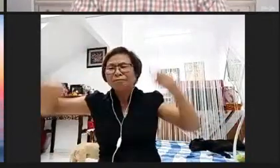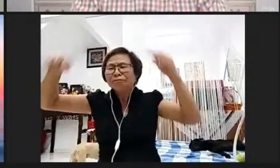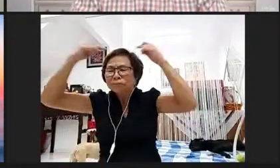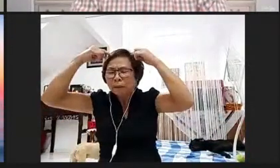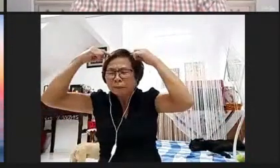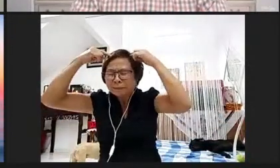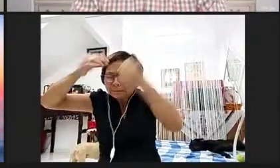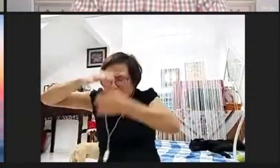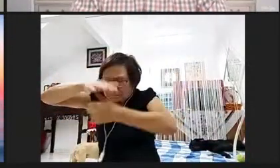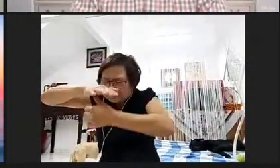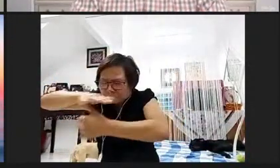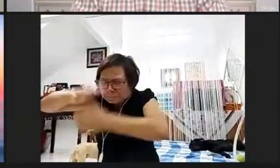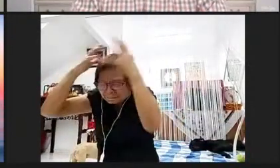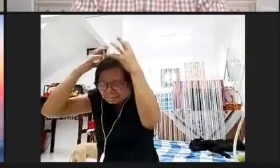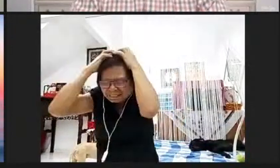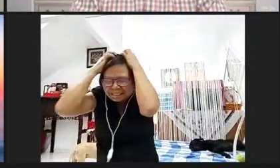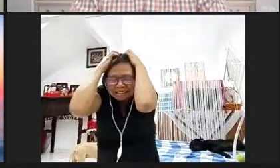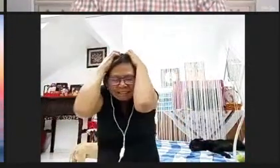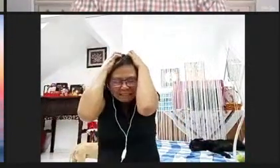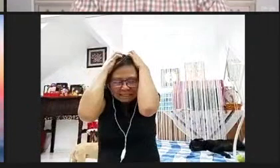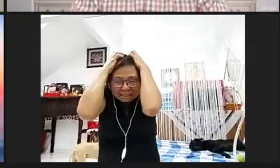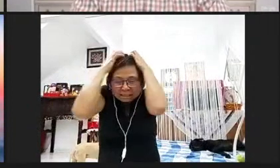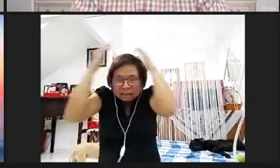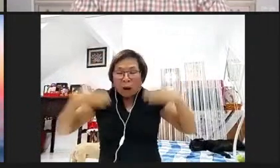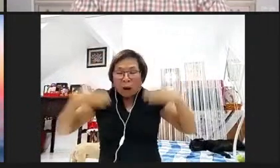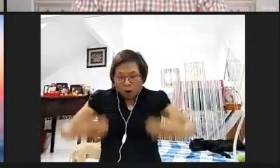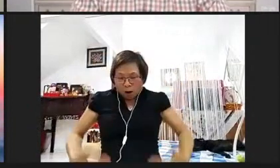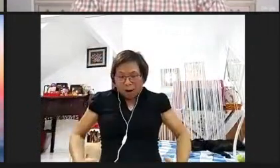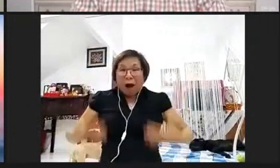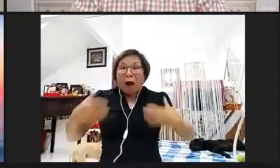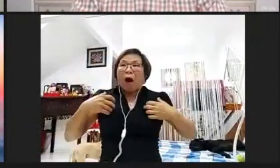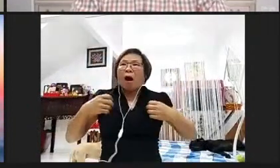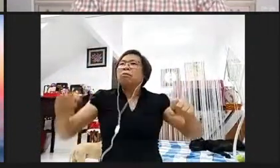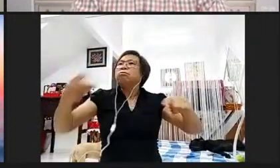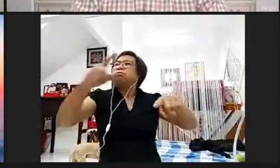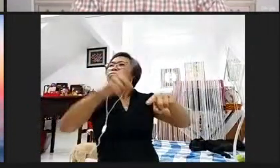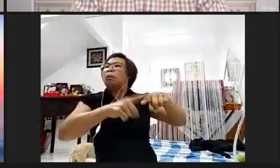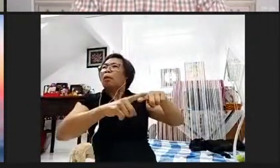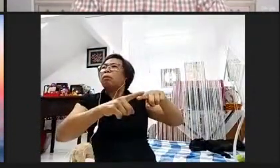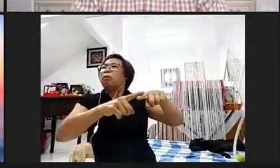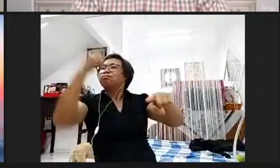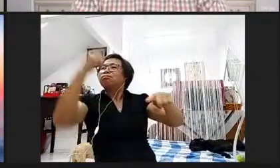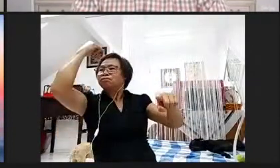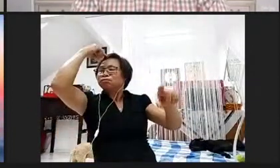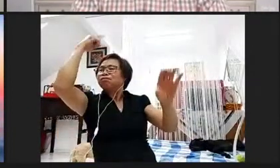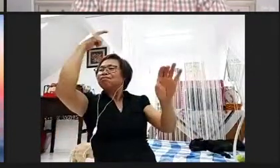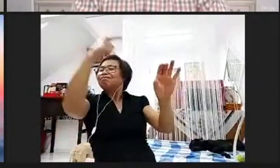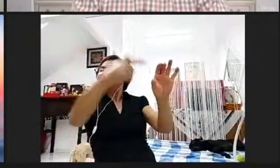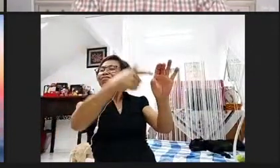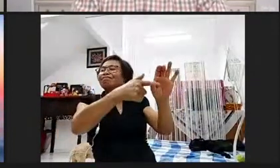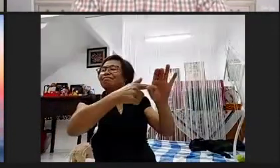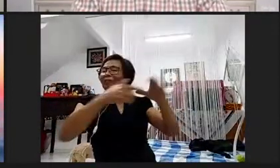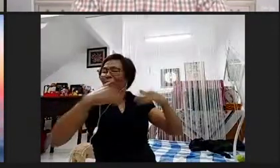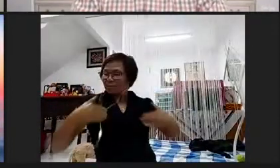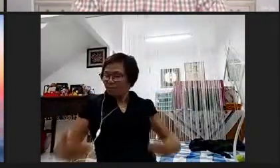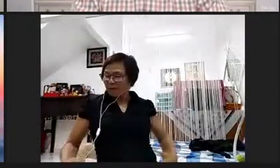Our physical well-being rely deeply on our psychological well-being.